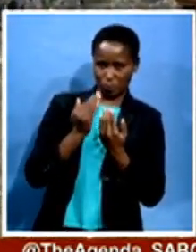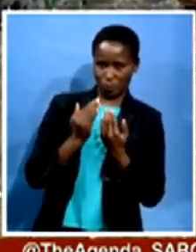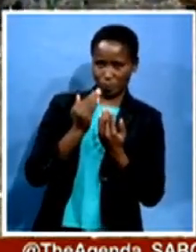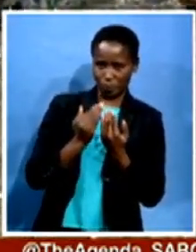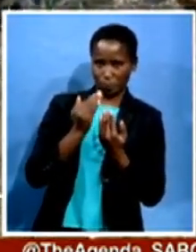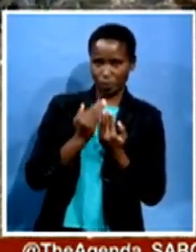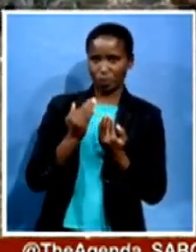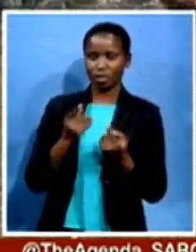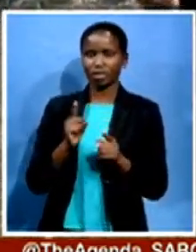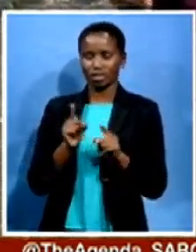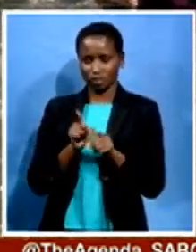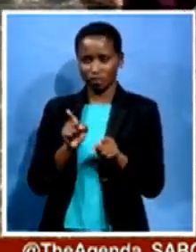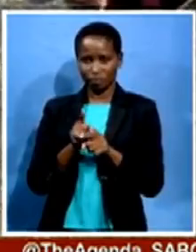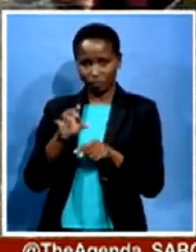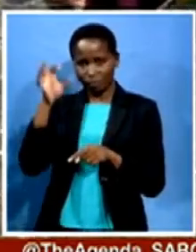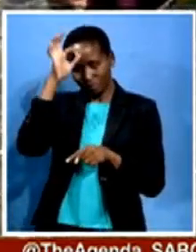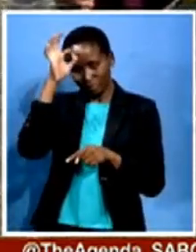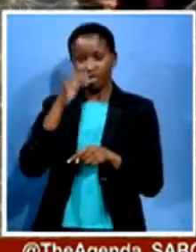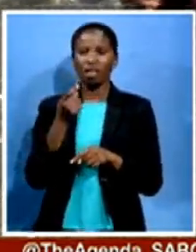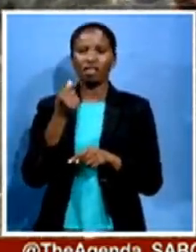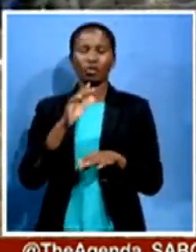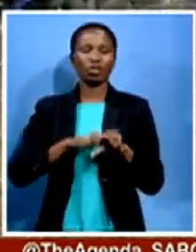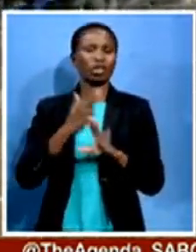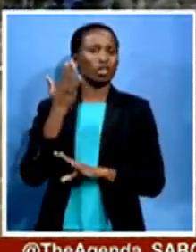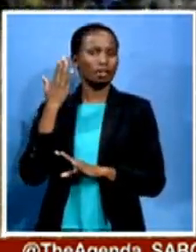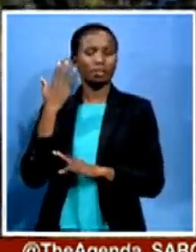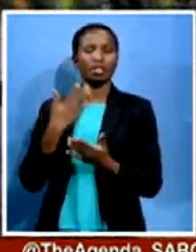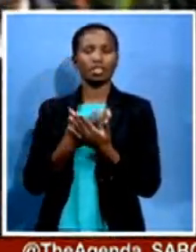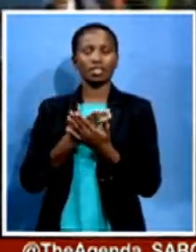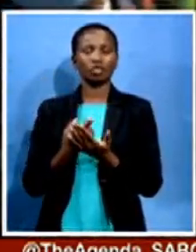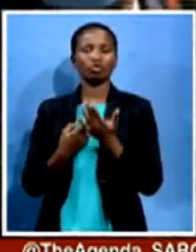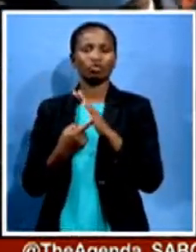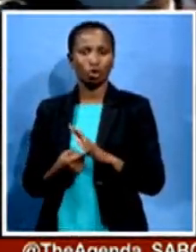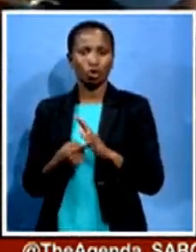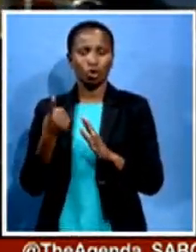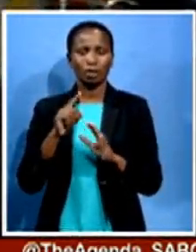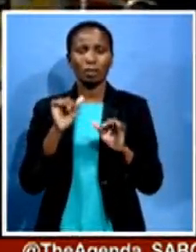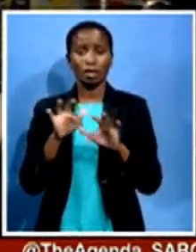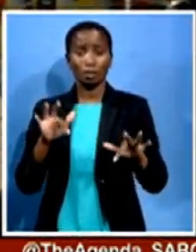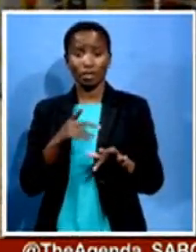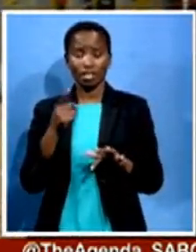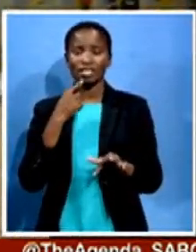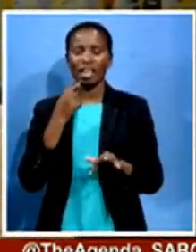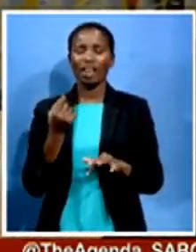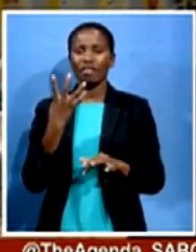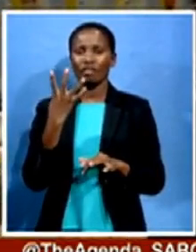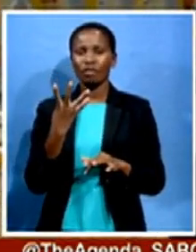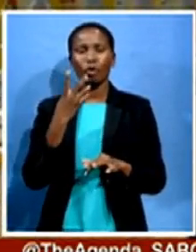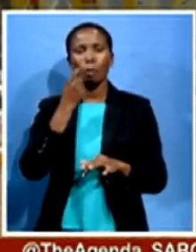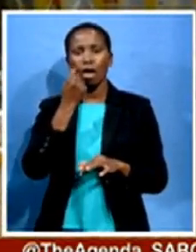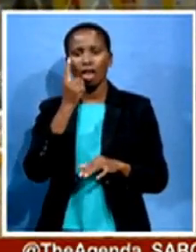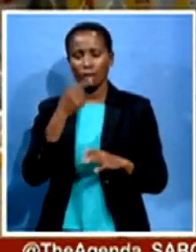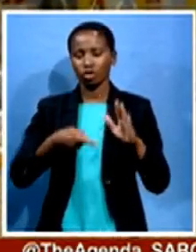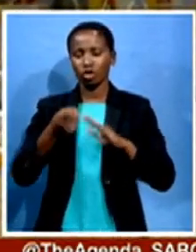ago had to use stun grenade just to disperse the people. Desiree, the four men that are expected to appear in court this morning, they are